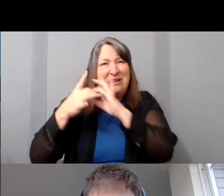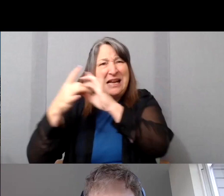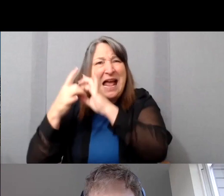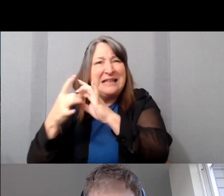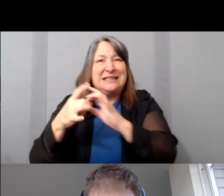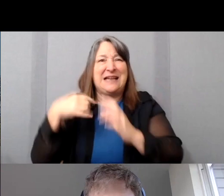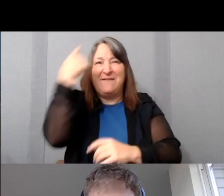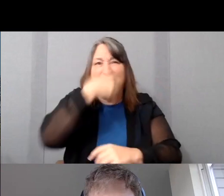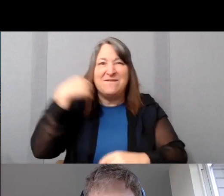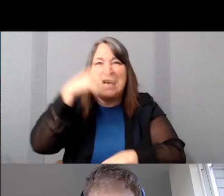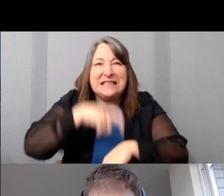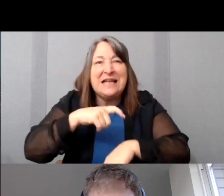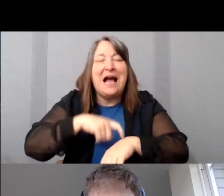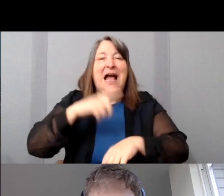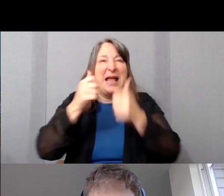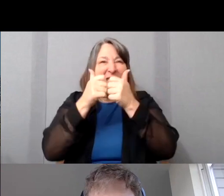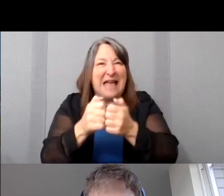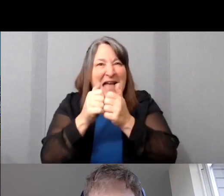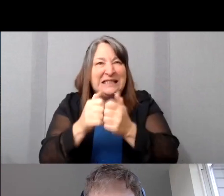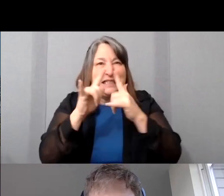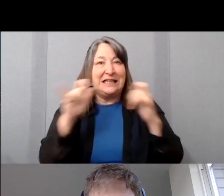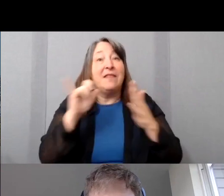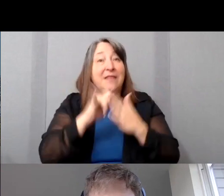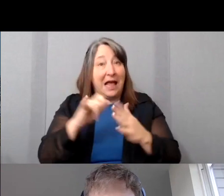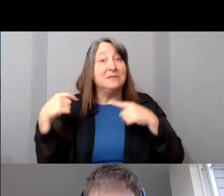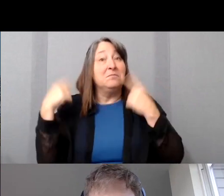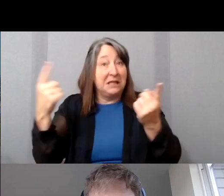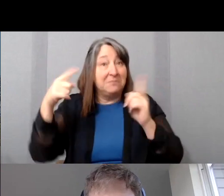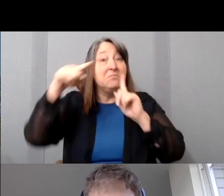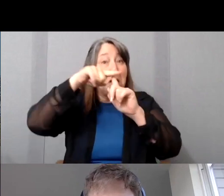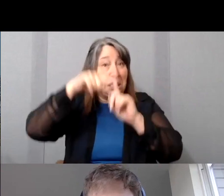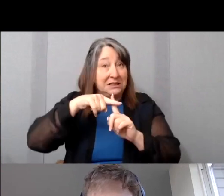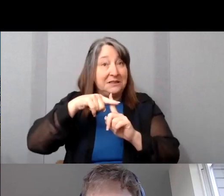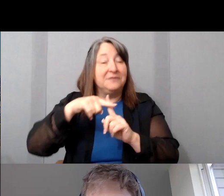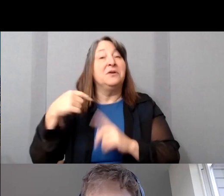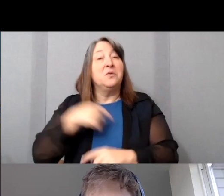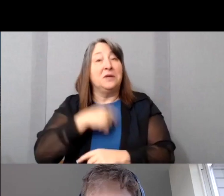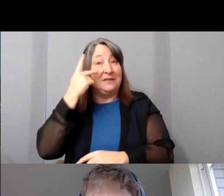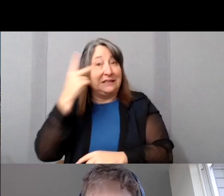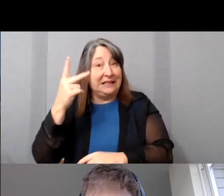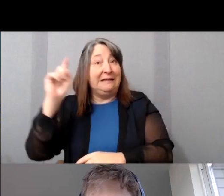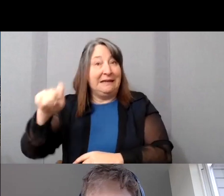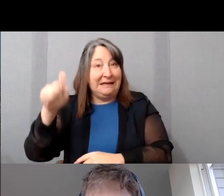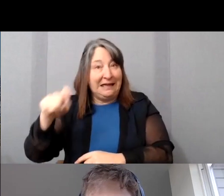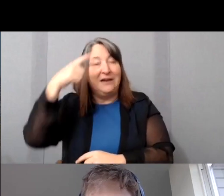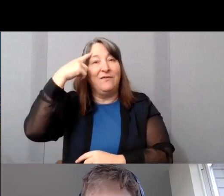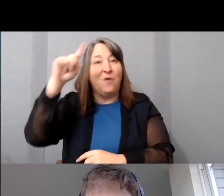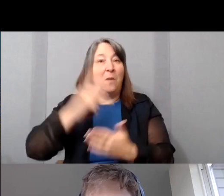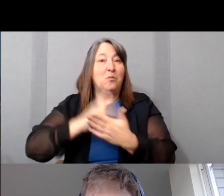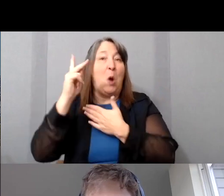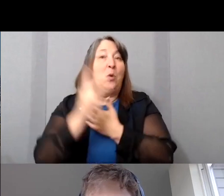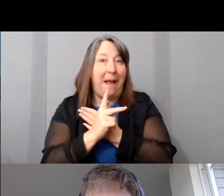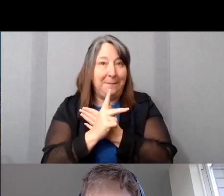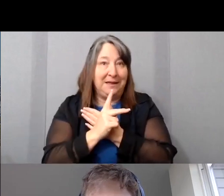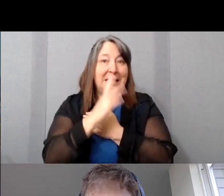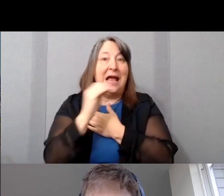FaceTime and texting. So that has been a positive. We've seen the need in terms of programming and how